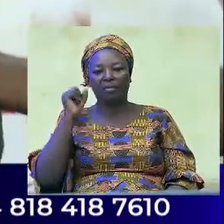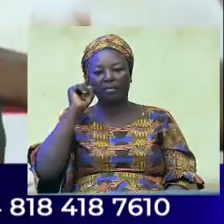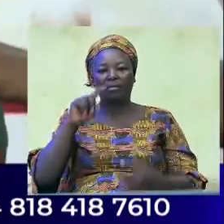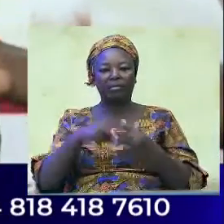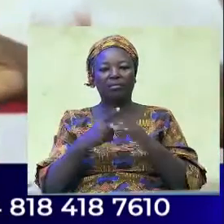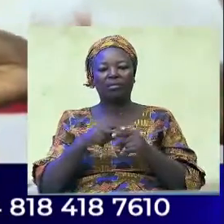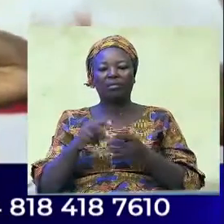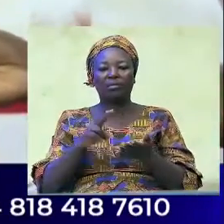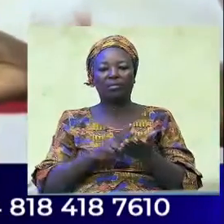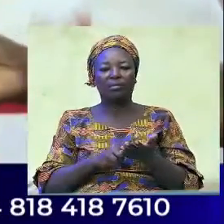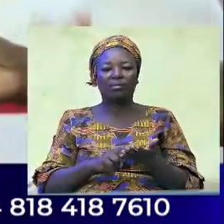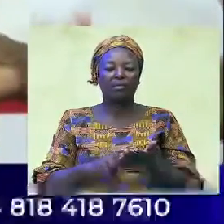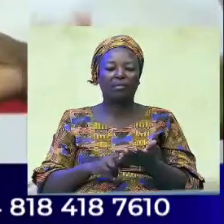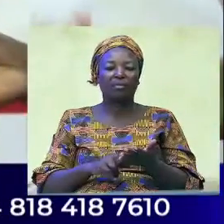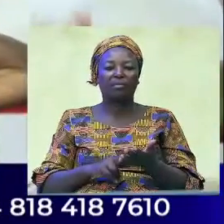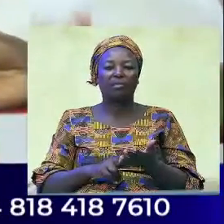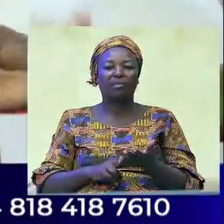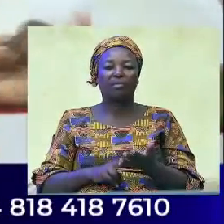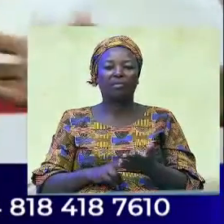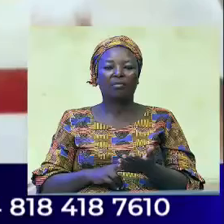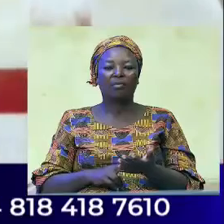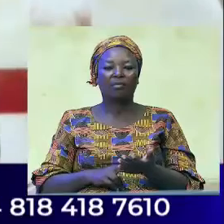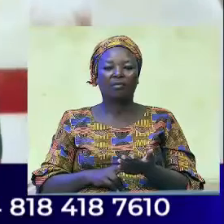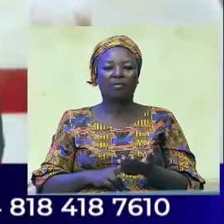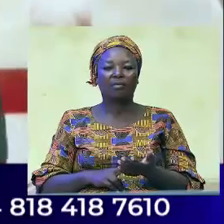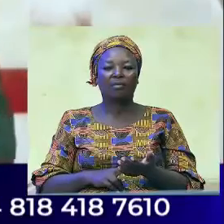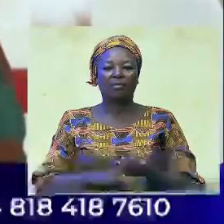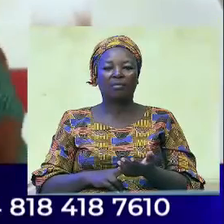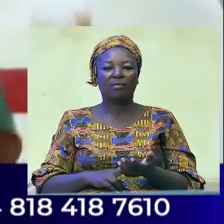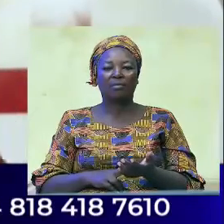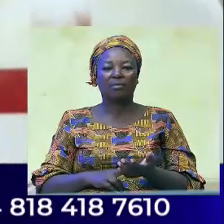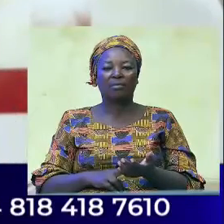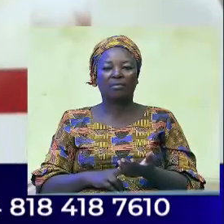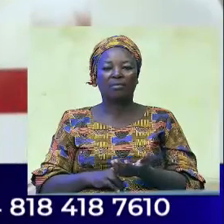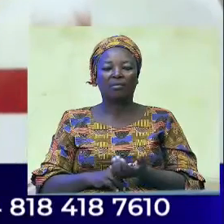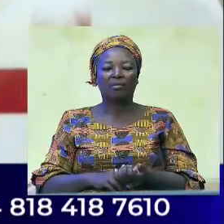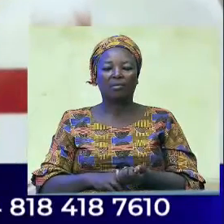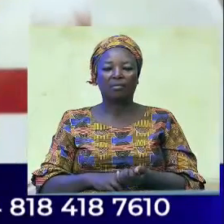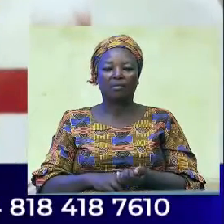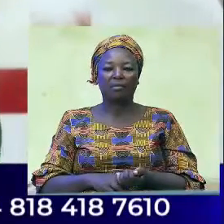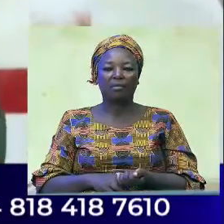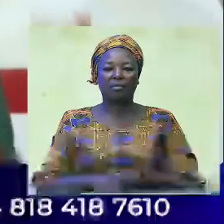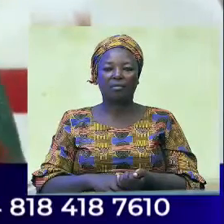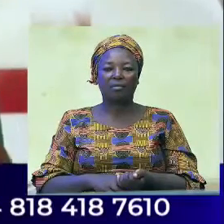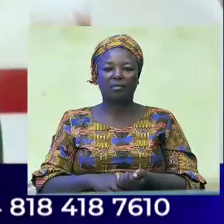And I do what I don't do before. I jump up. I do everything.